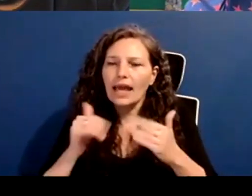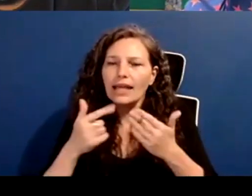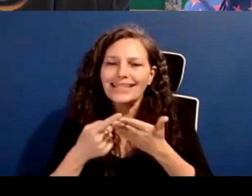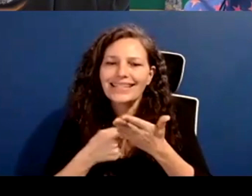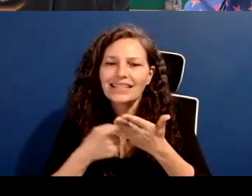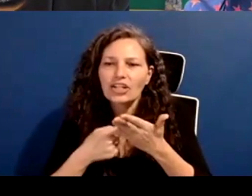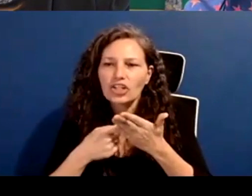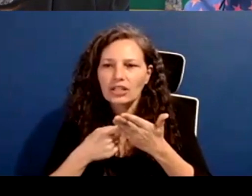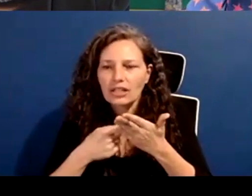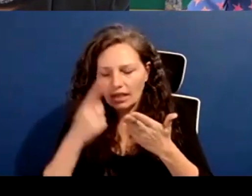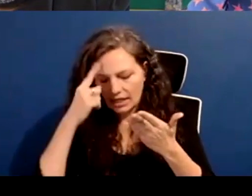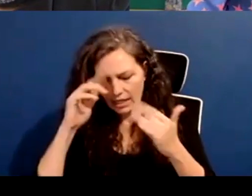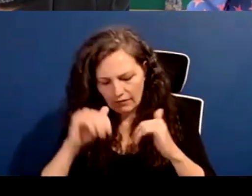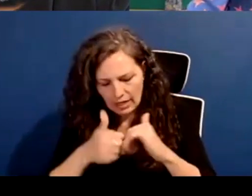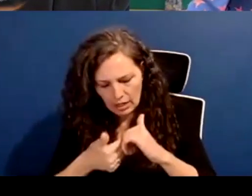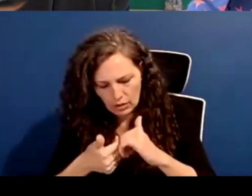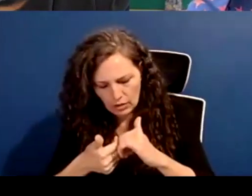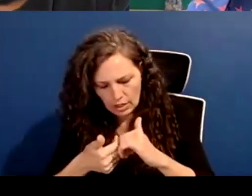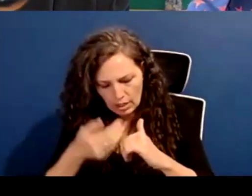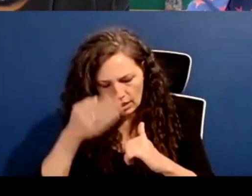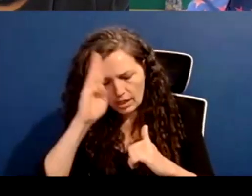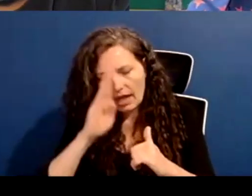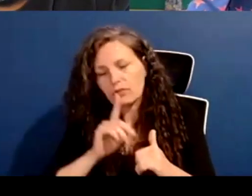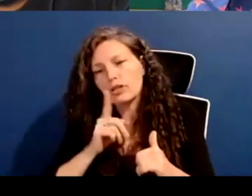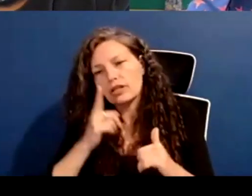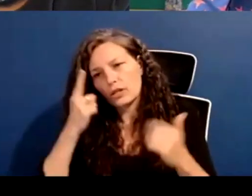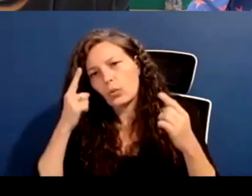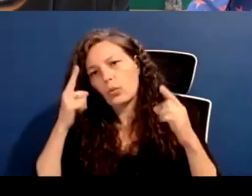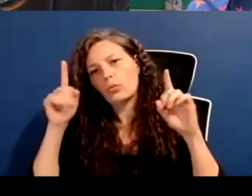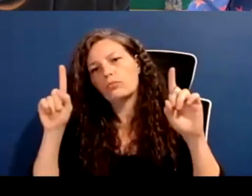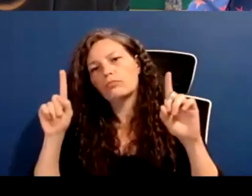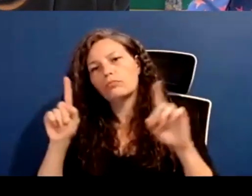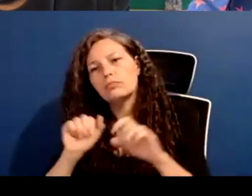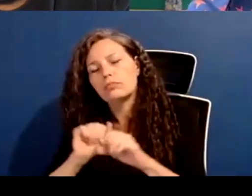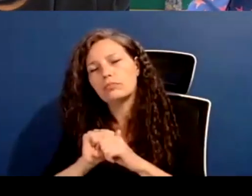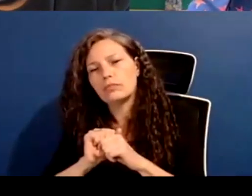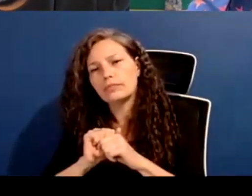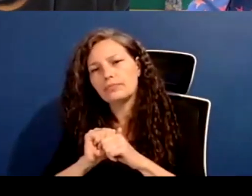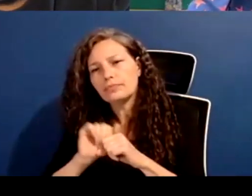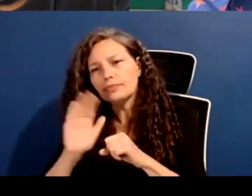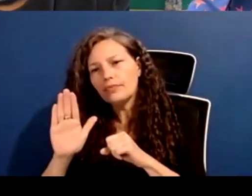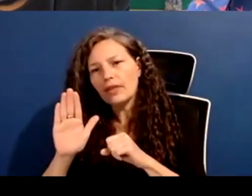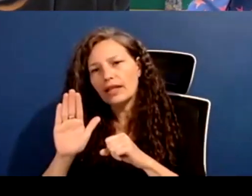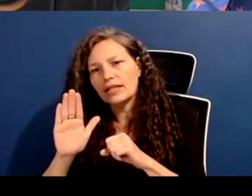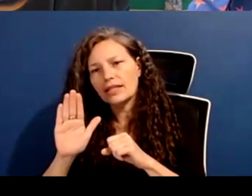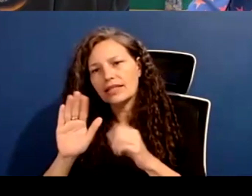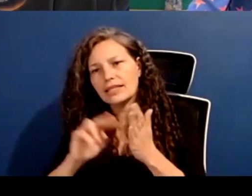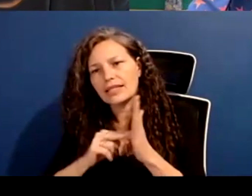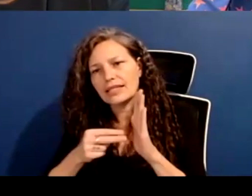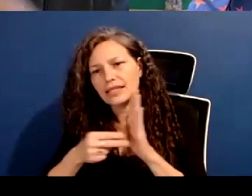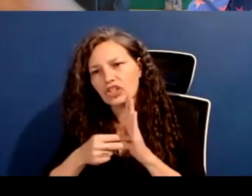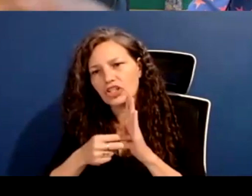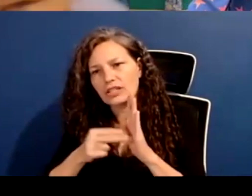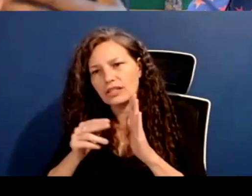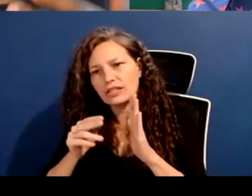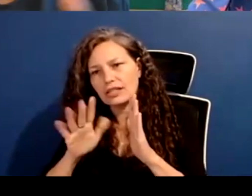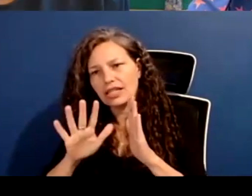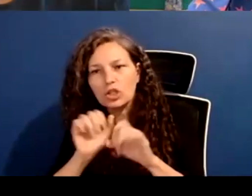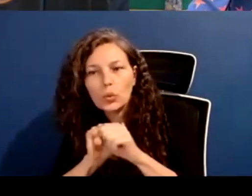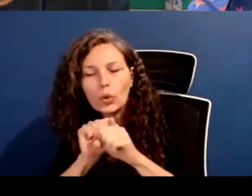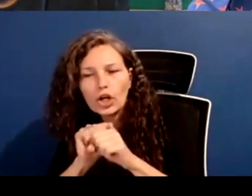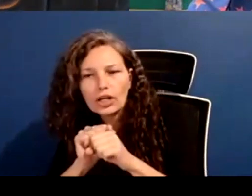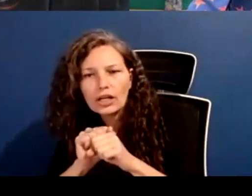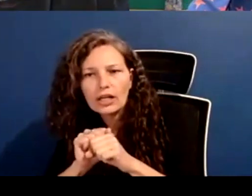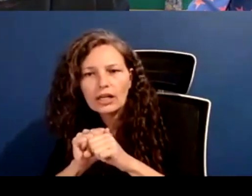how God works and God's nature, intention, and character can be seen as working through the bodies of those who, I say in my